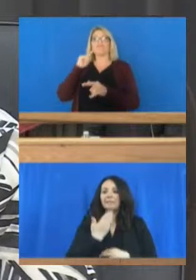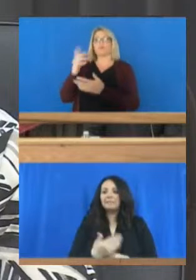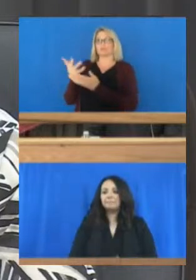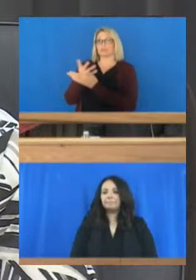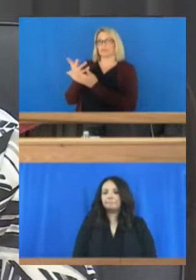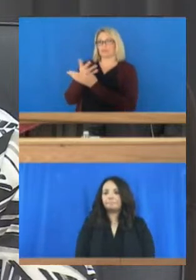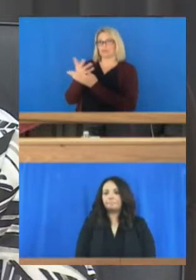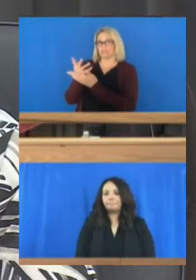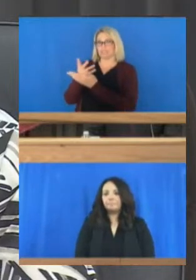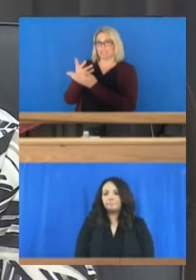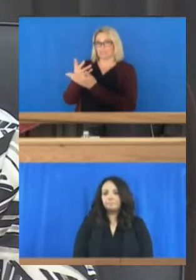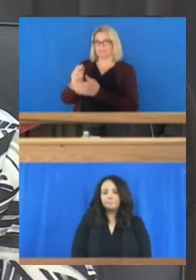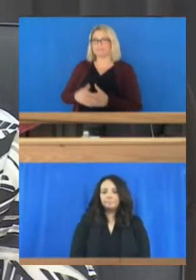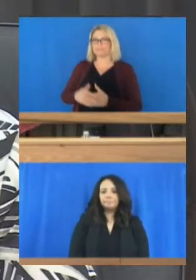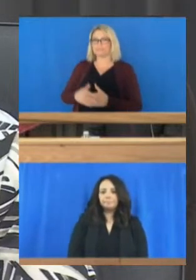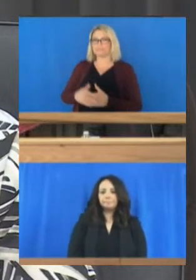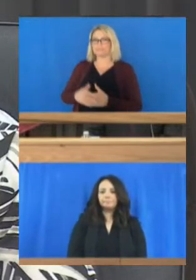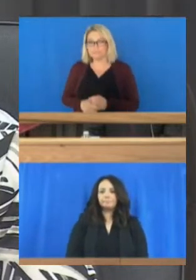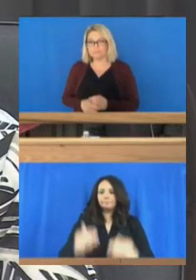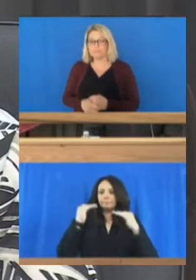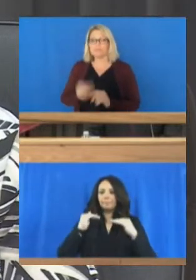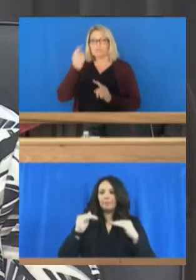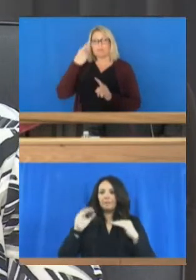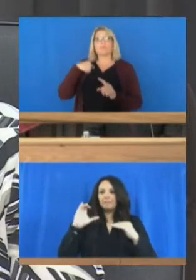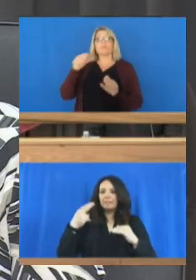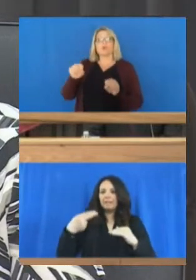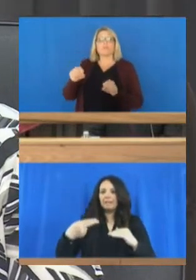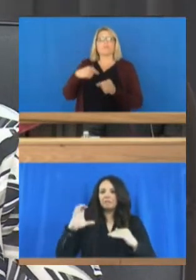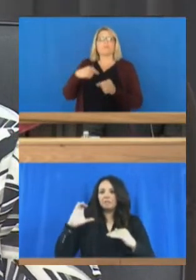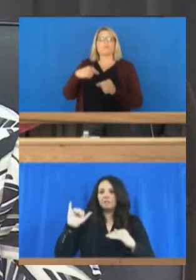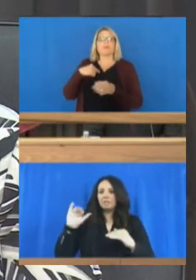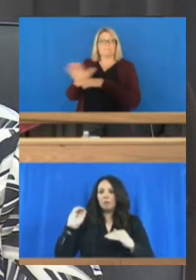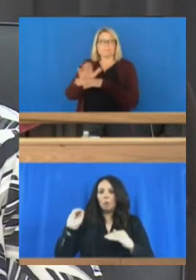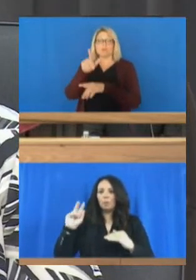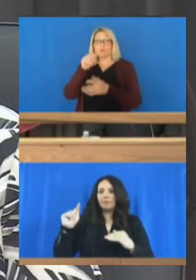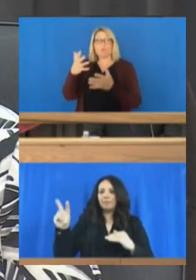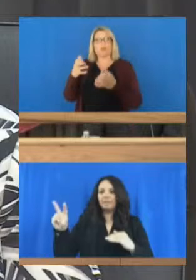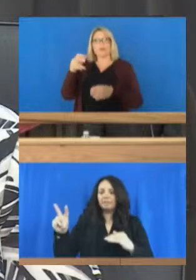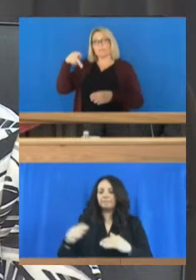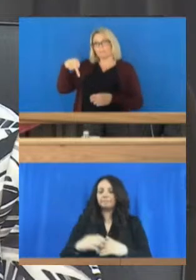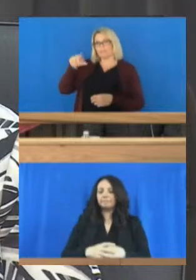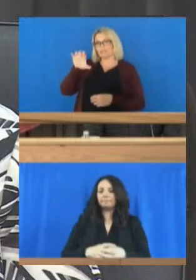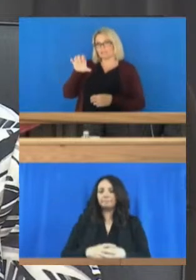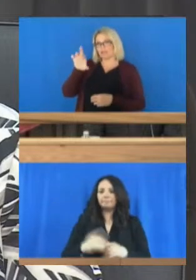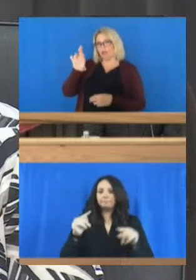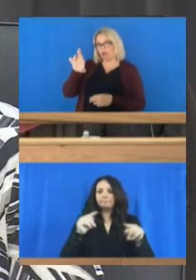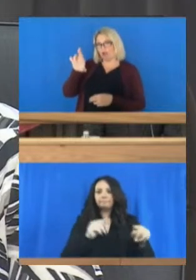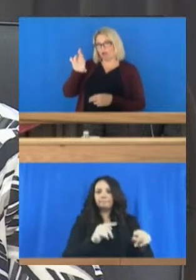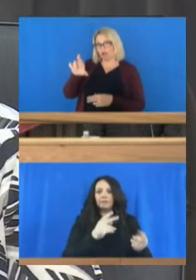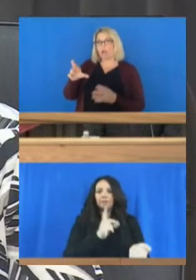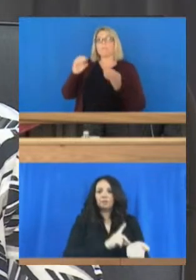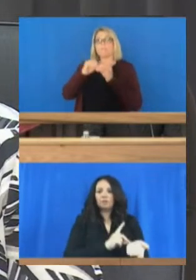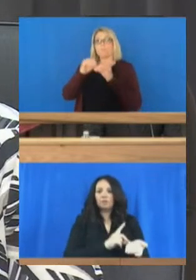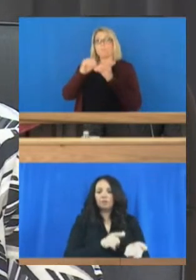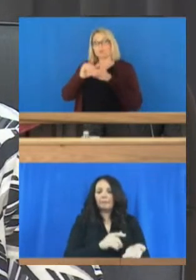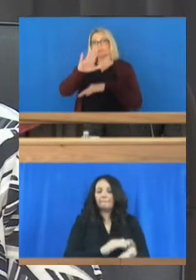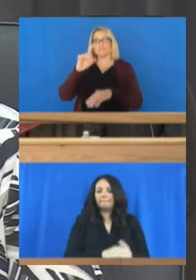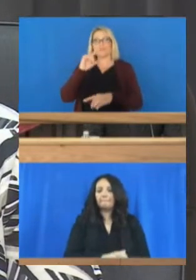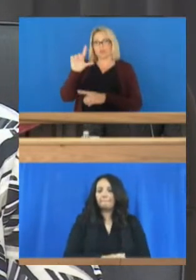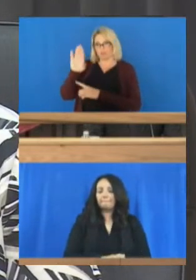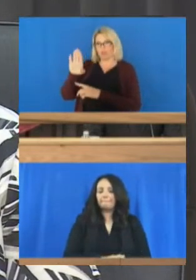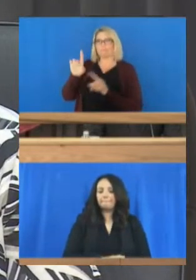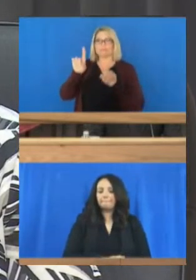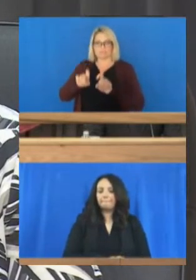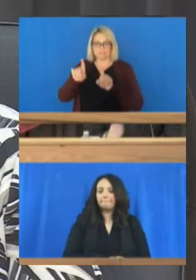do have lower sensitivity and lower specificity, which means that you will miss people, meaning you can have false negatives. And the screening tests are not